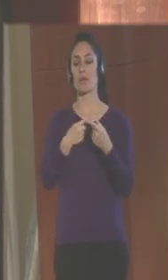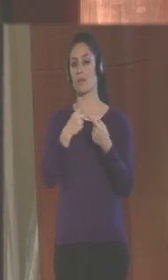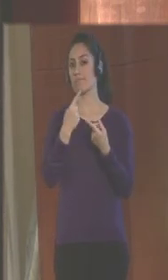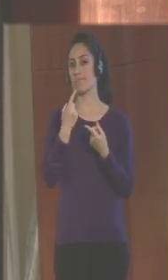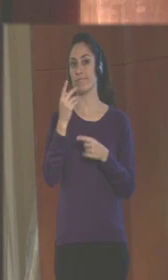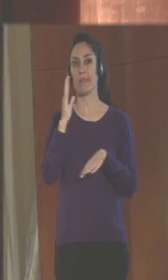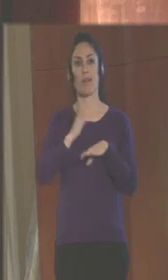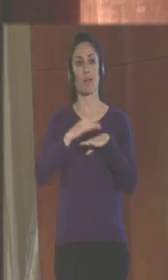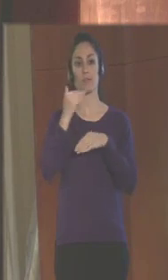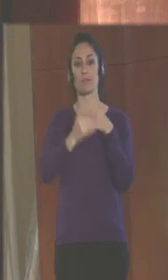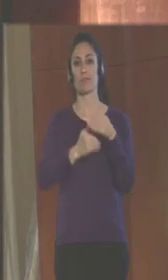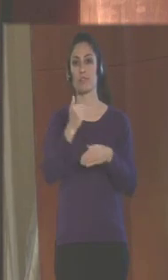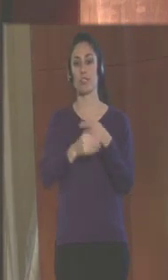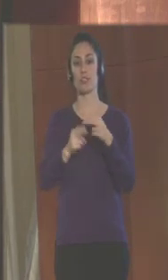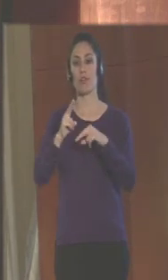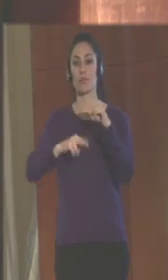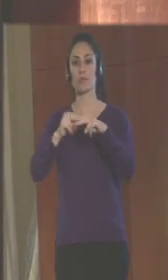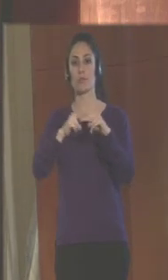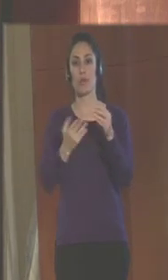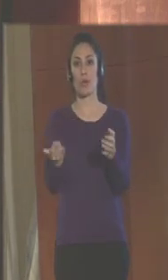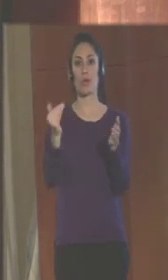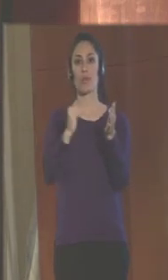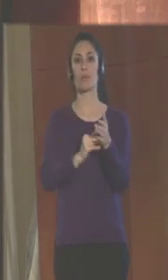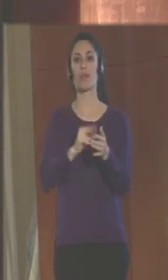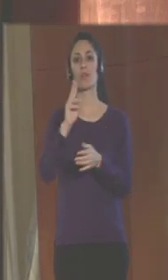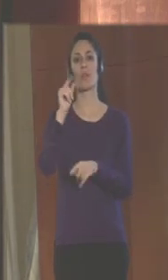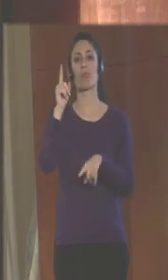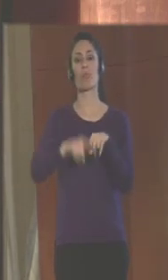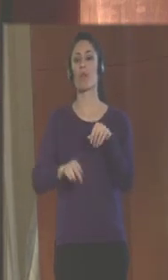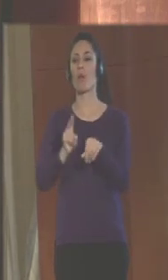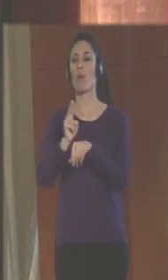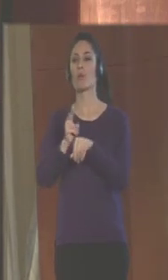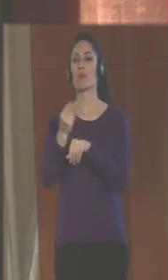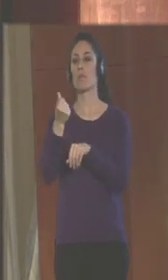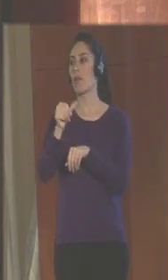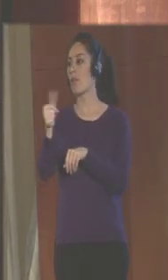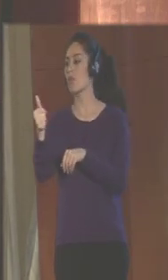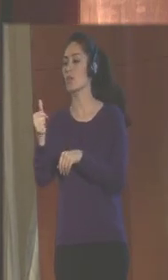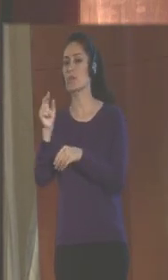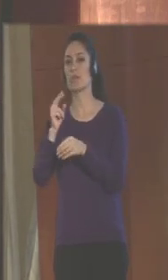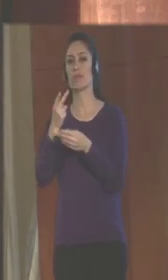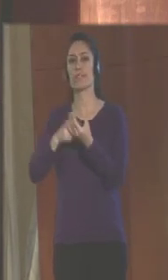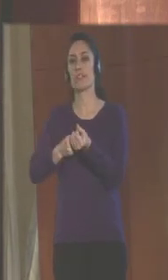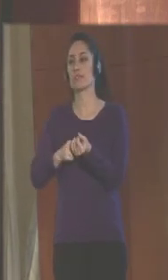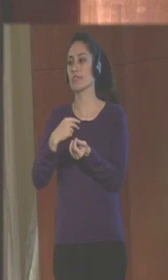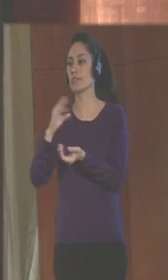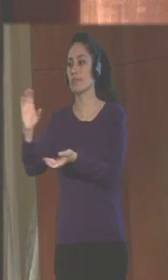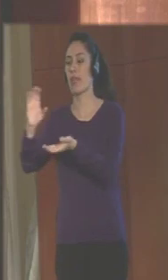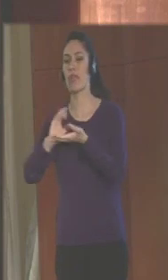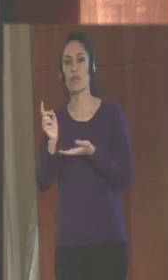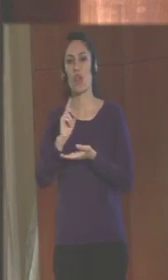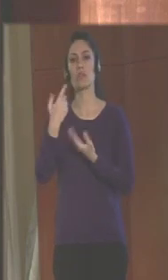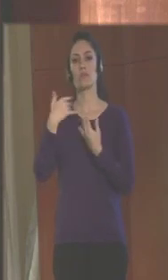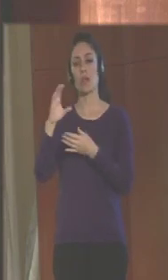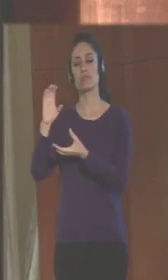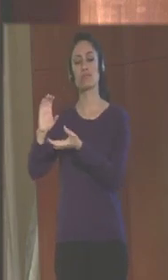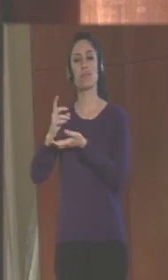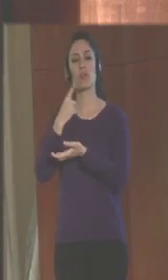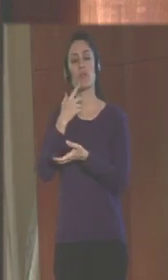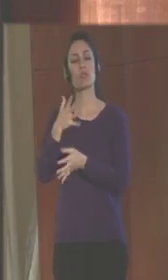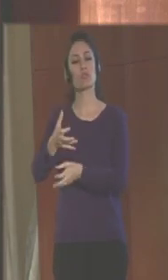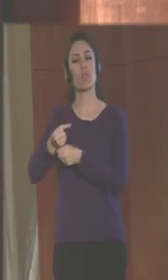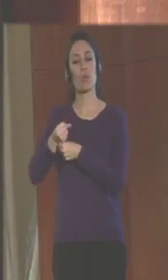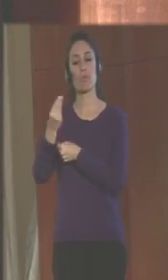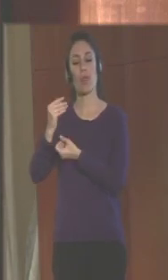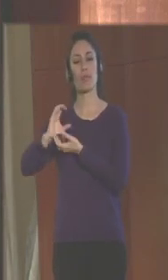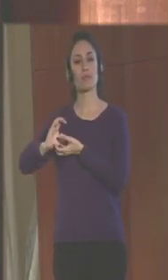that are complementary, so that when we have to enter into the processes of reconstruction, we don't have to deviate resources that are